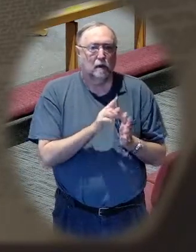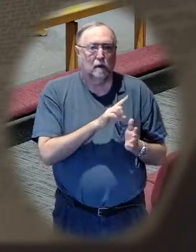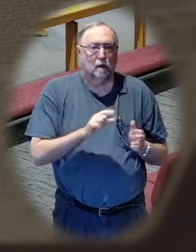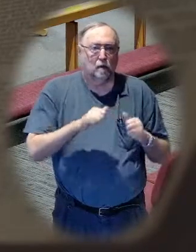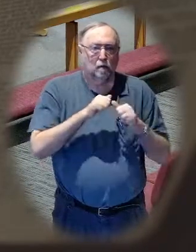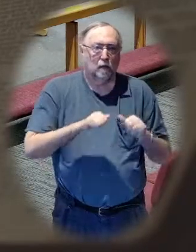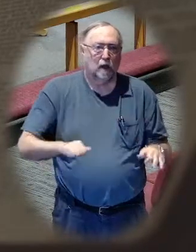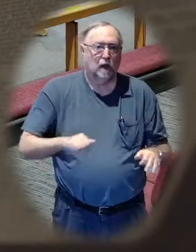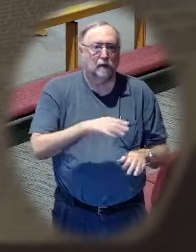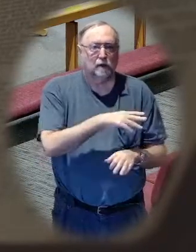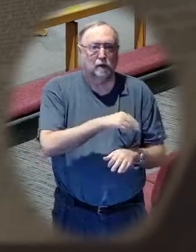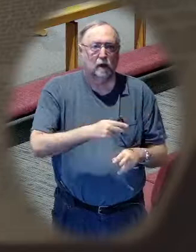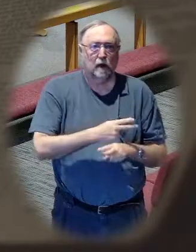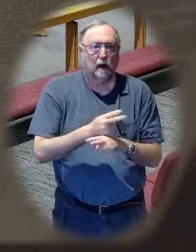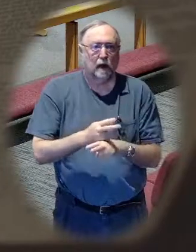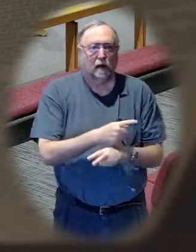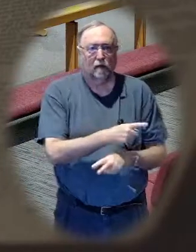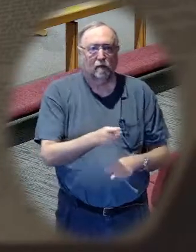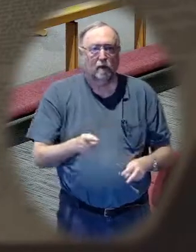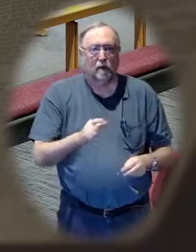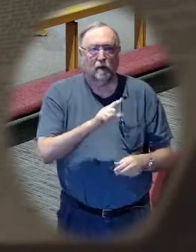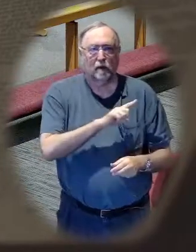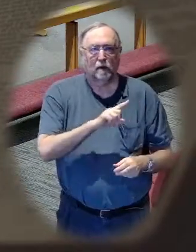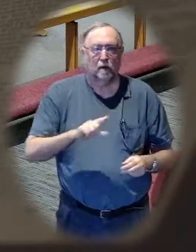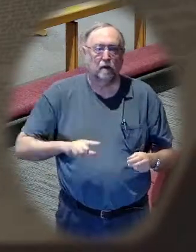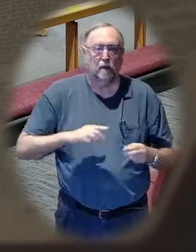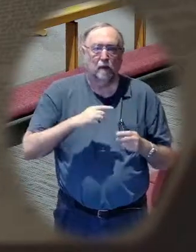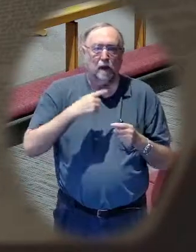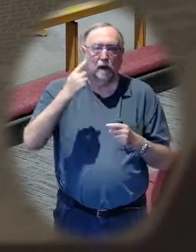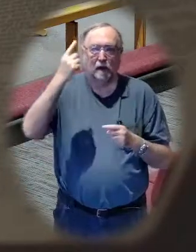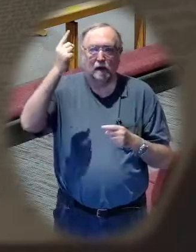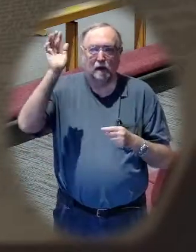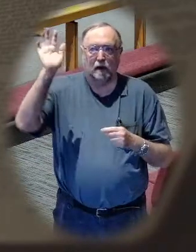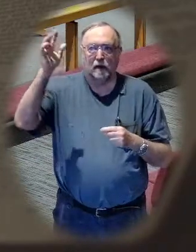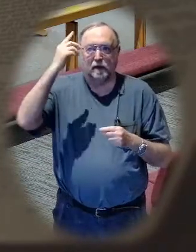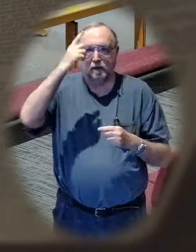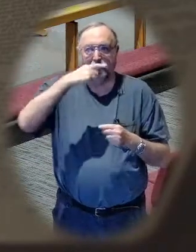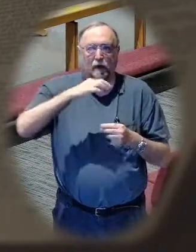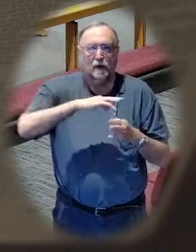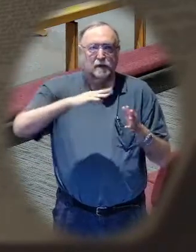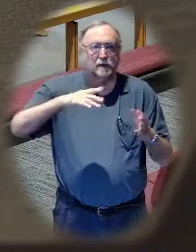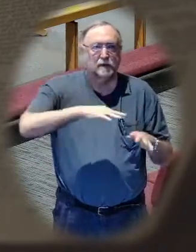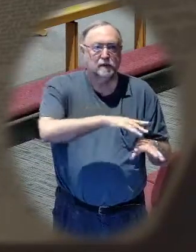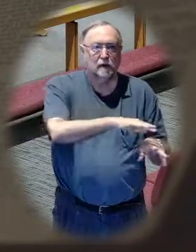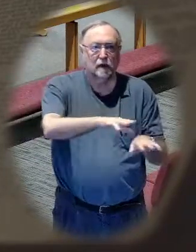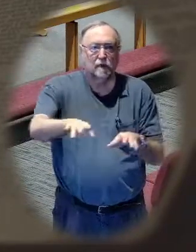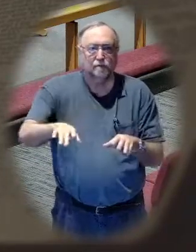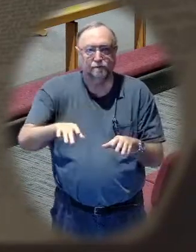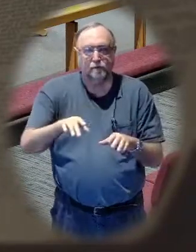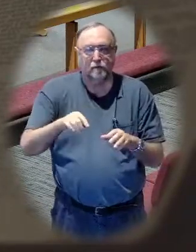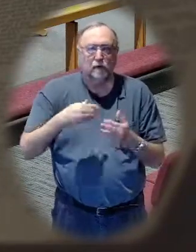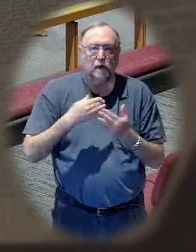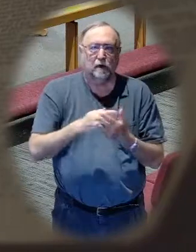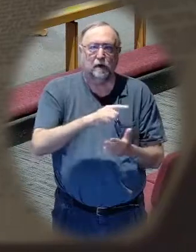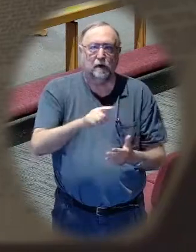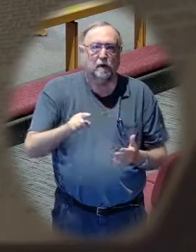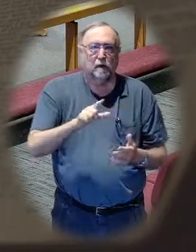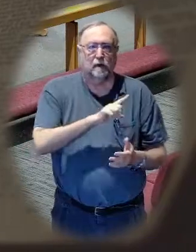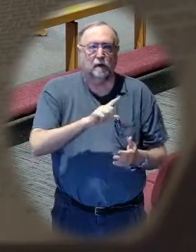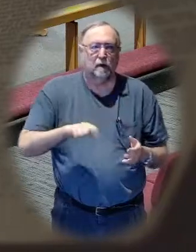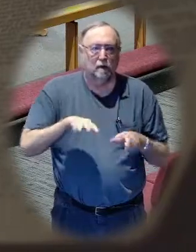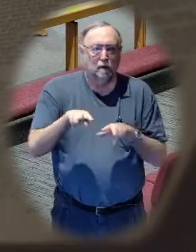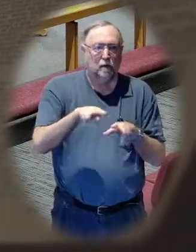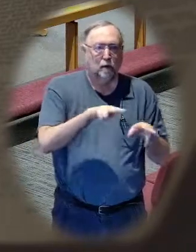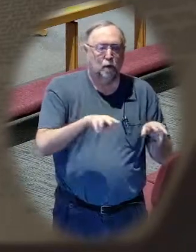Lord bless you and keep you. The Lord make his face to shine on you and be gracious to you. The Lord look upon you with his